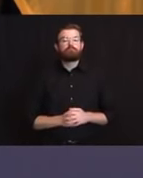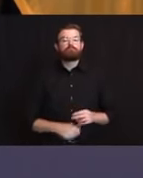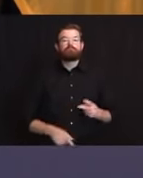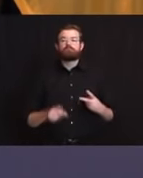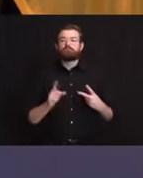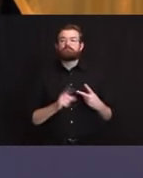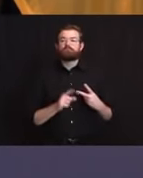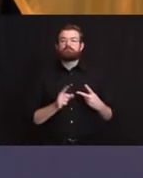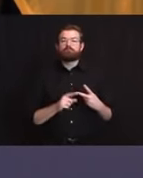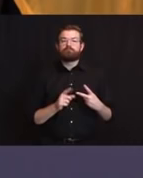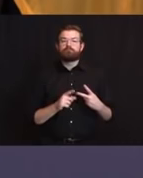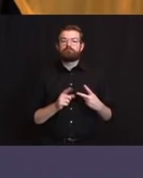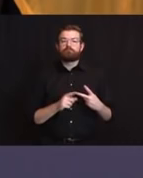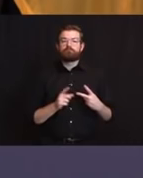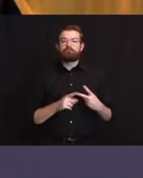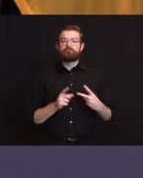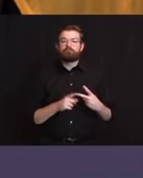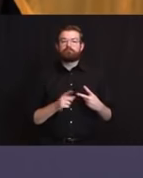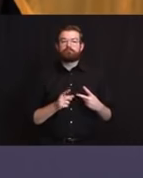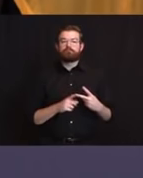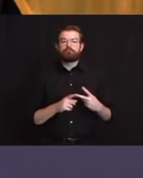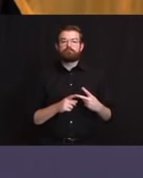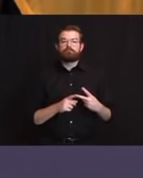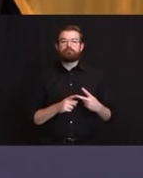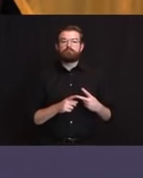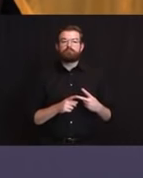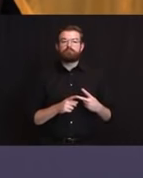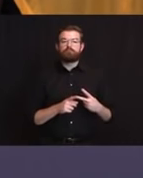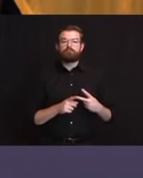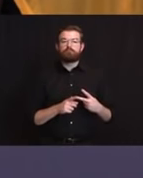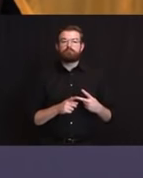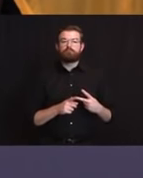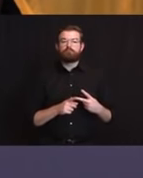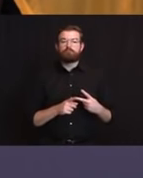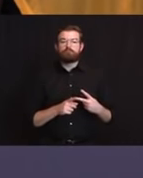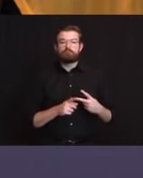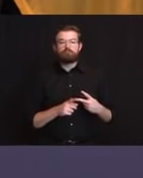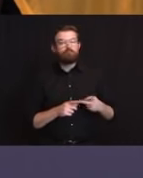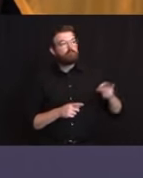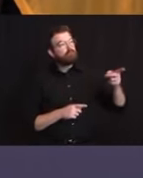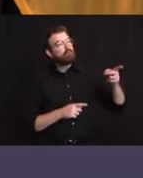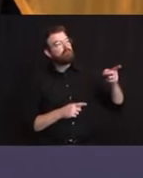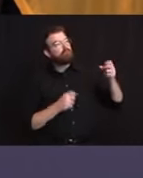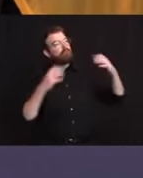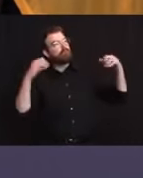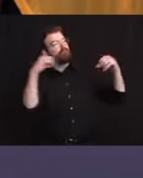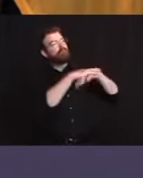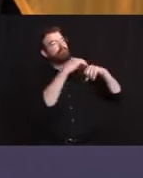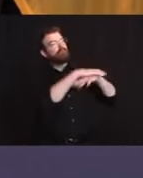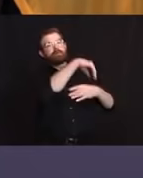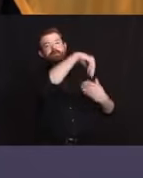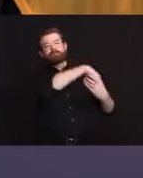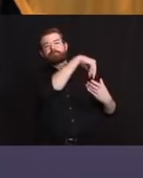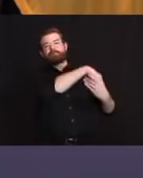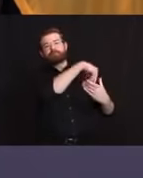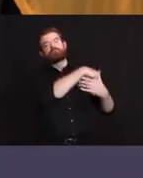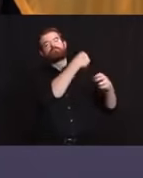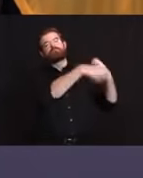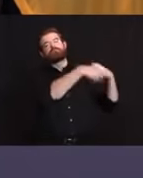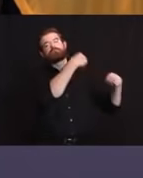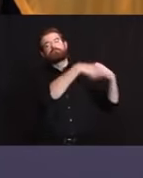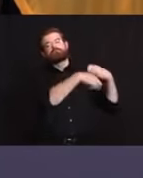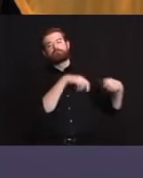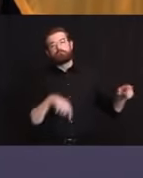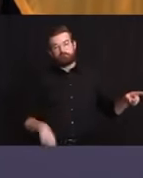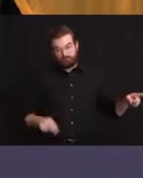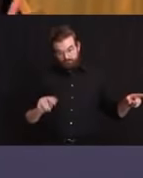proof that we know that's where the biggest problems are. And we'll do everything we can to, whenever it is we get there, and we'll get there, folks, that we